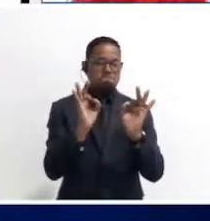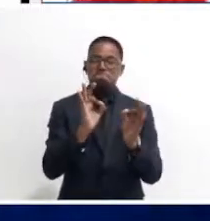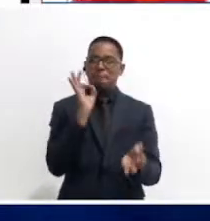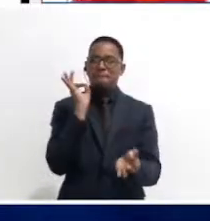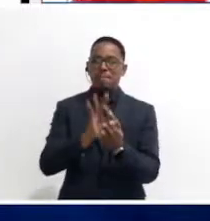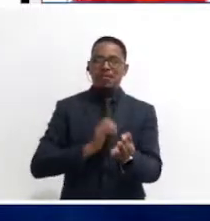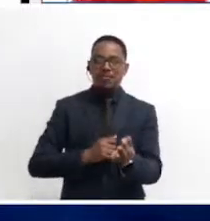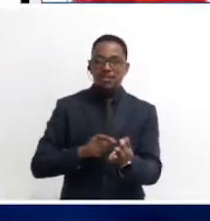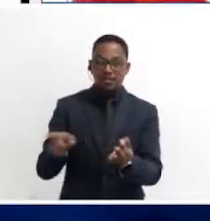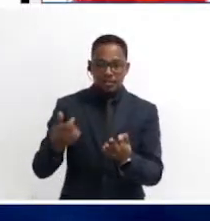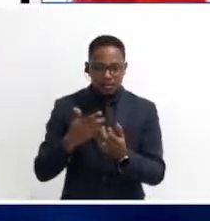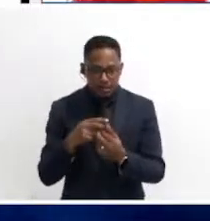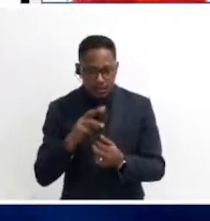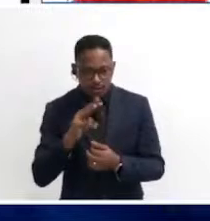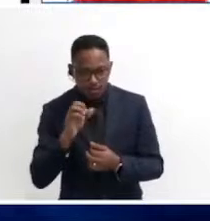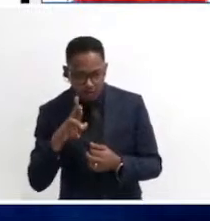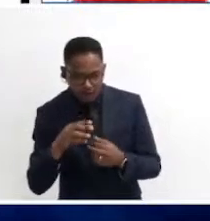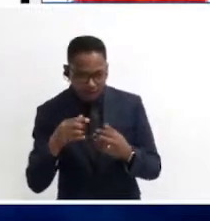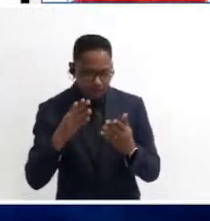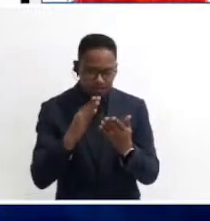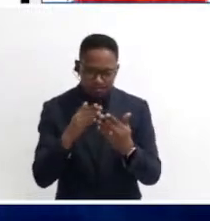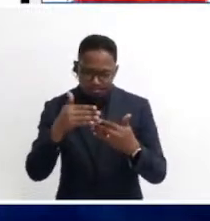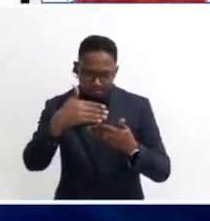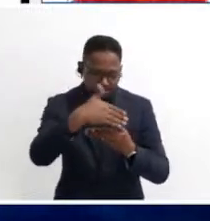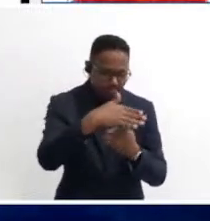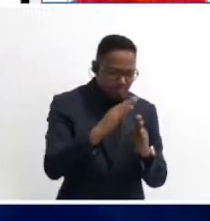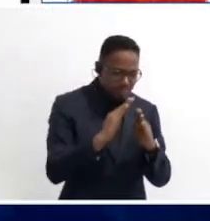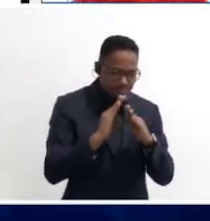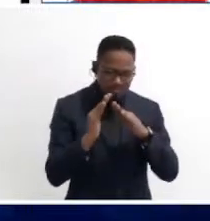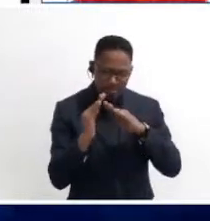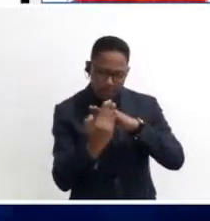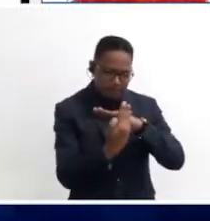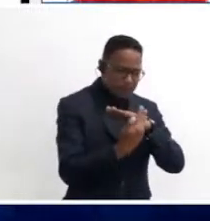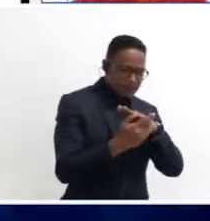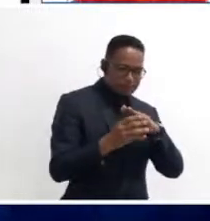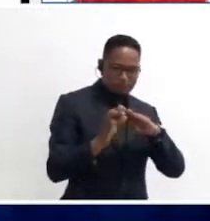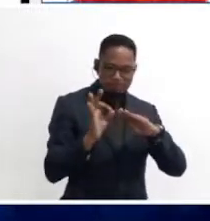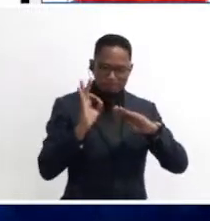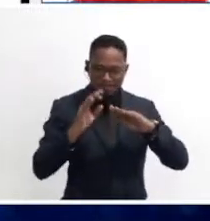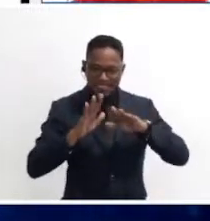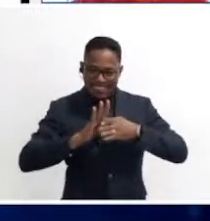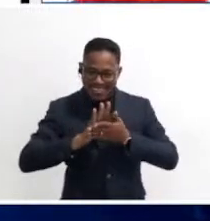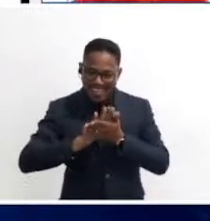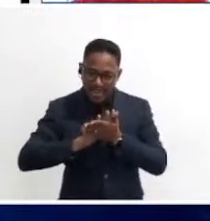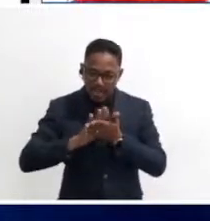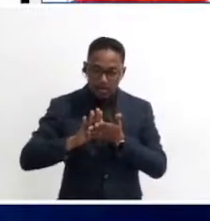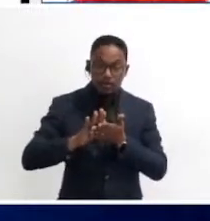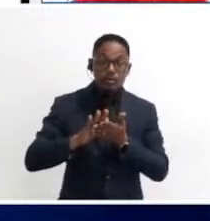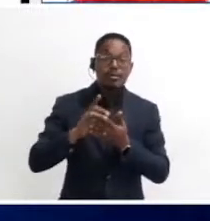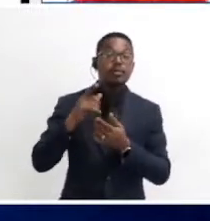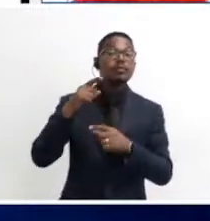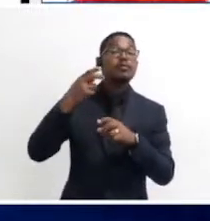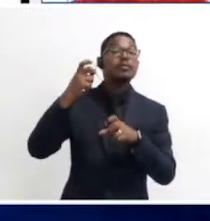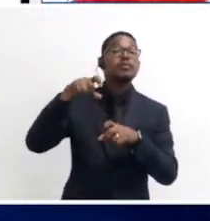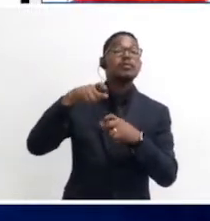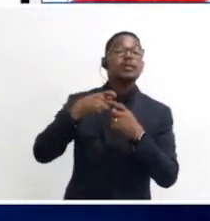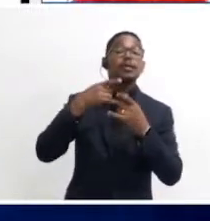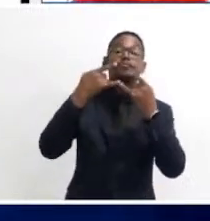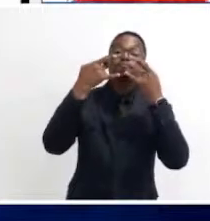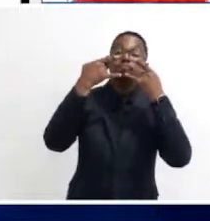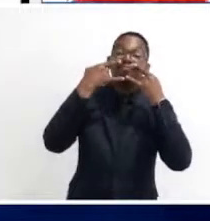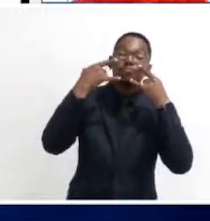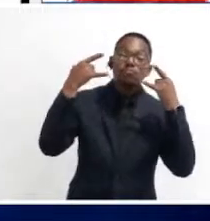you're done, but the big problem there is you need a mask. If you didn't have a mask, you would etch everything on the